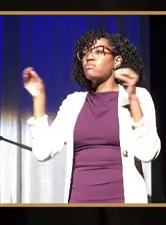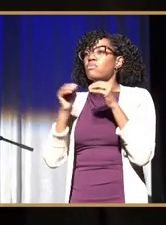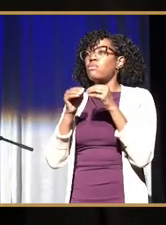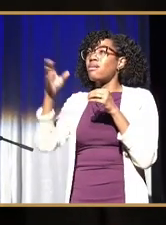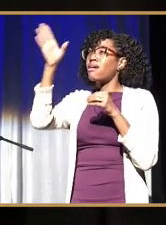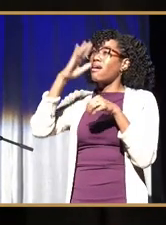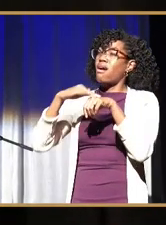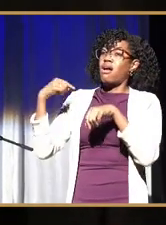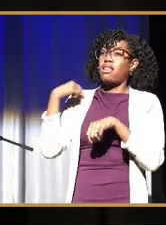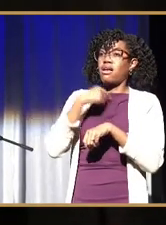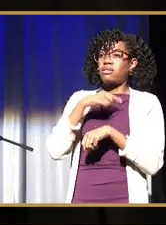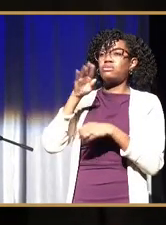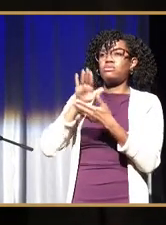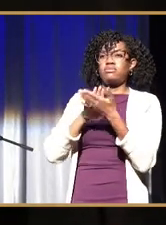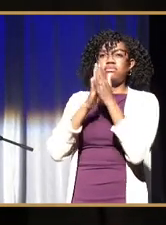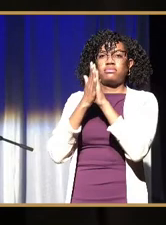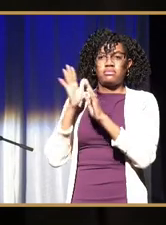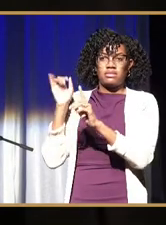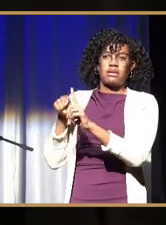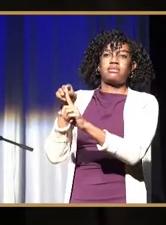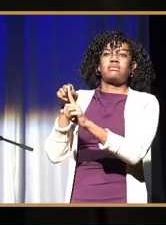is calling us to be.